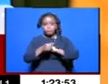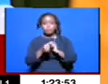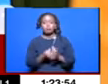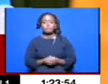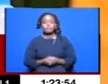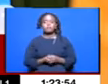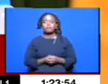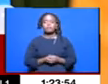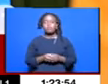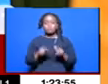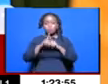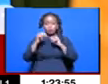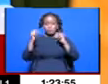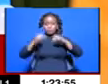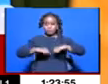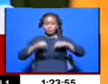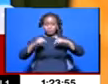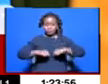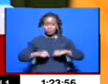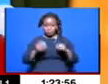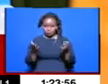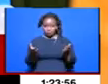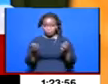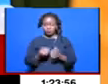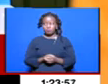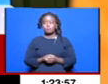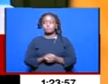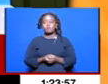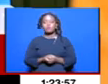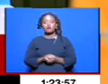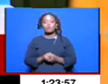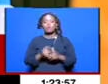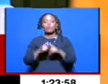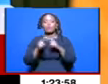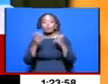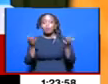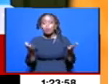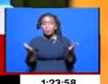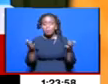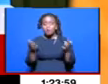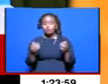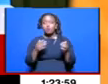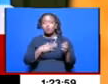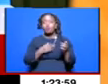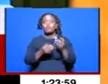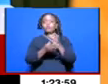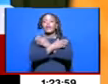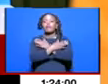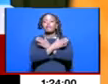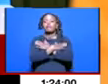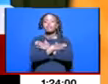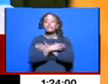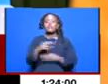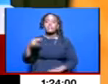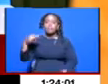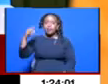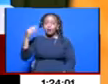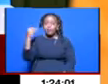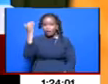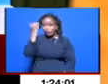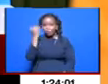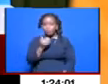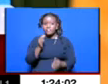In agreement with my colleagues at the High Court and Court of